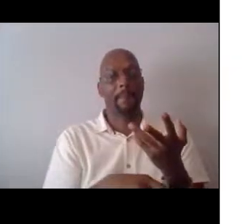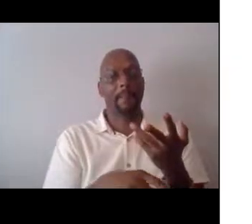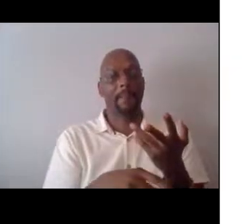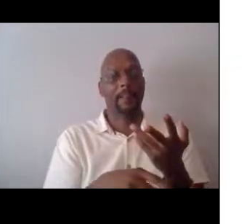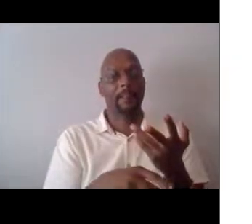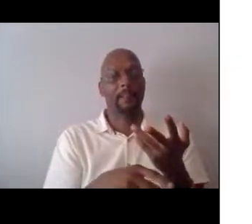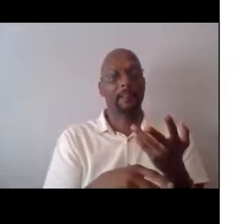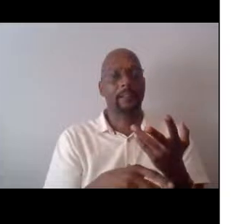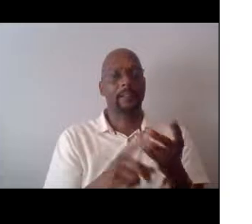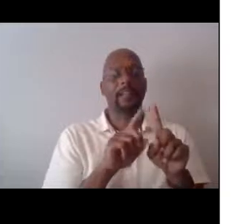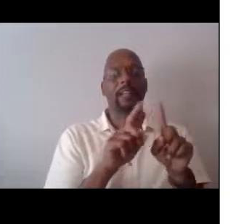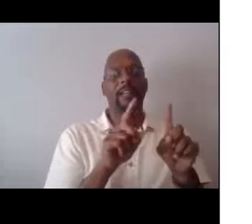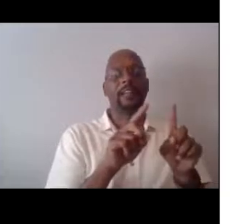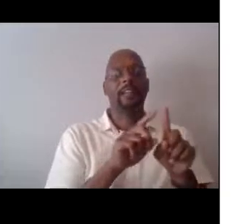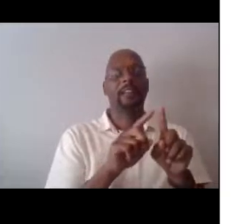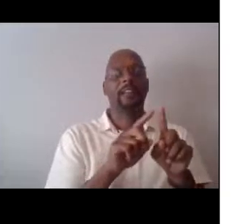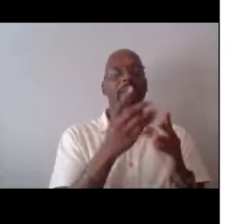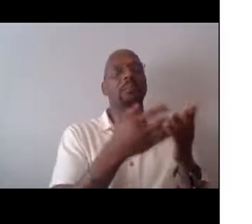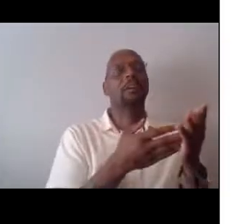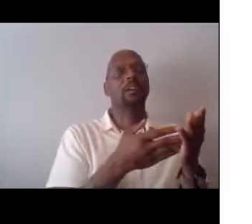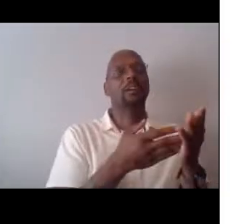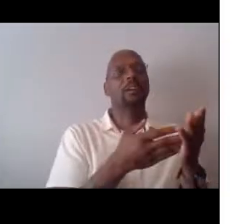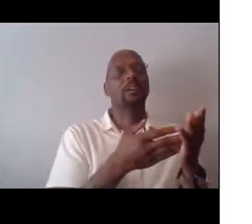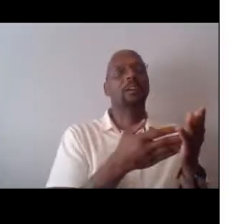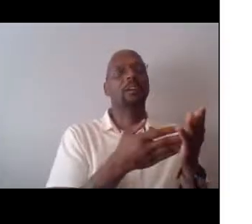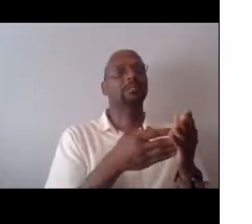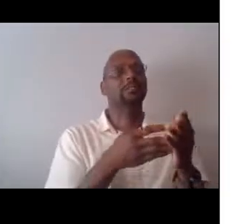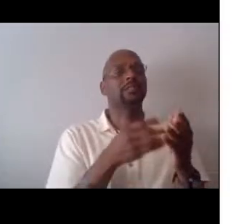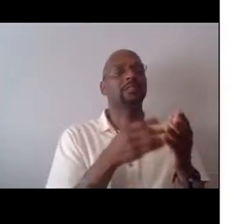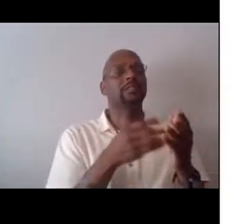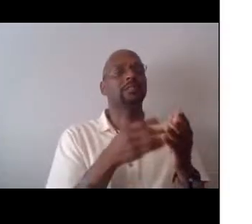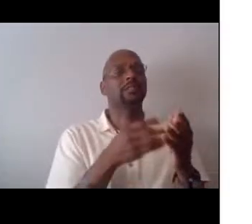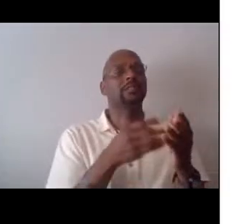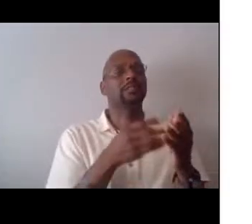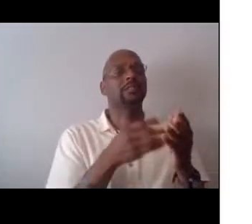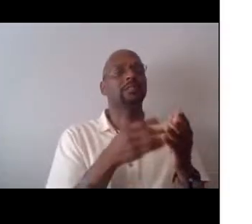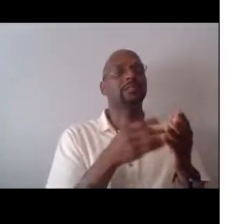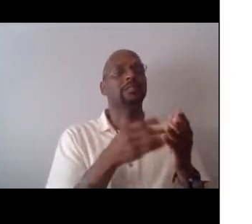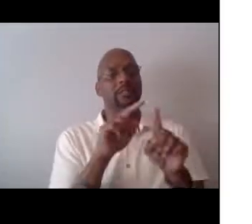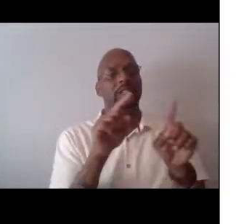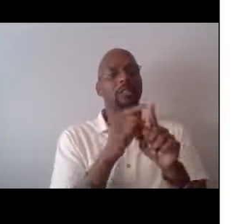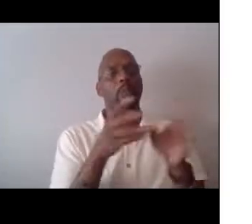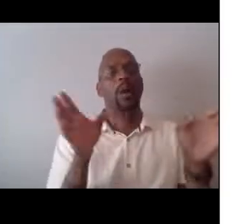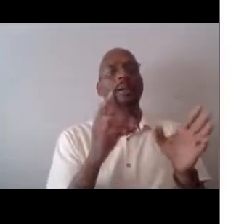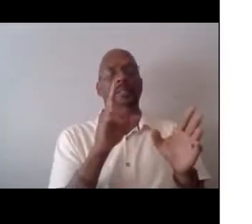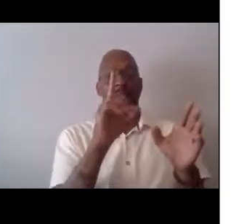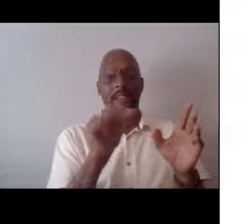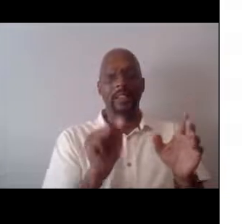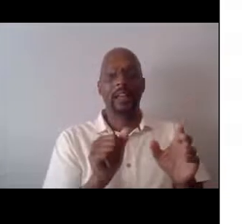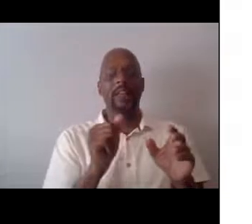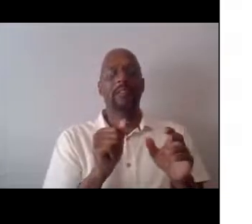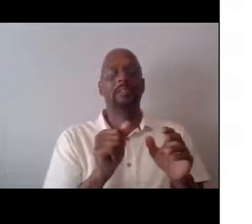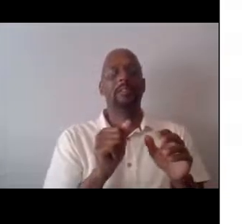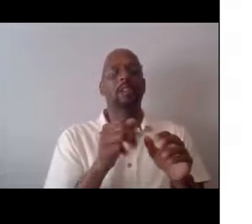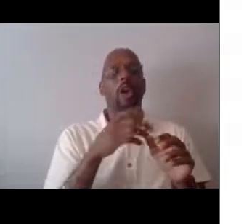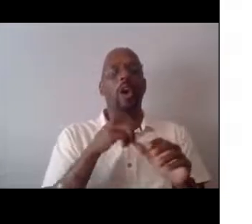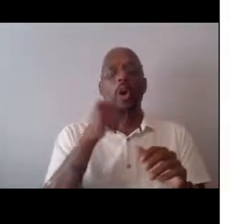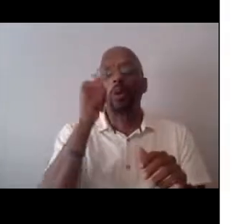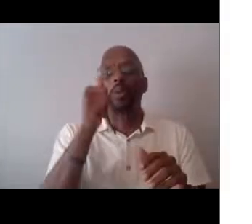different kind of sectors. So we had a wide variety of folks that represented disability and aging, as well as folks that represented our